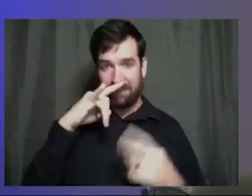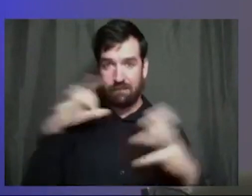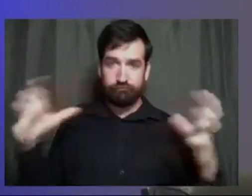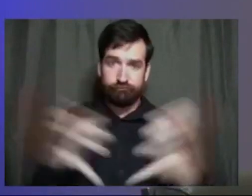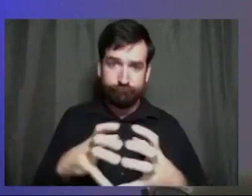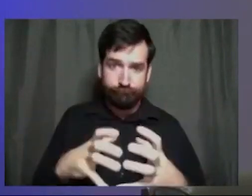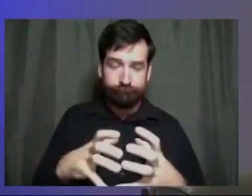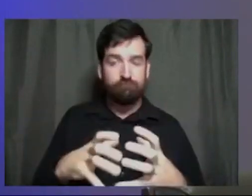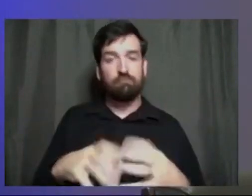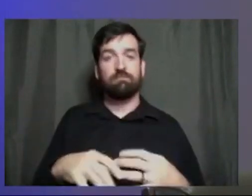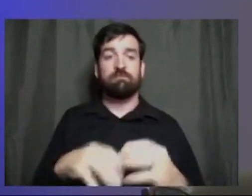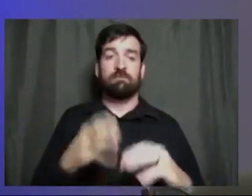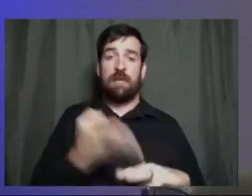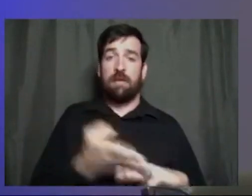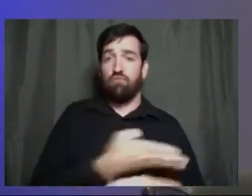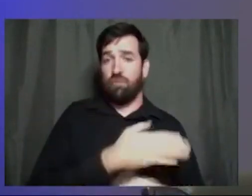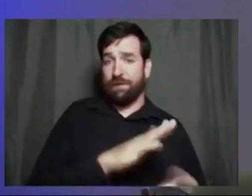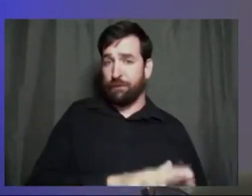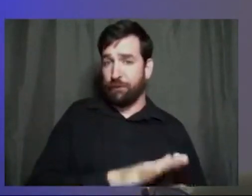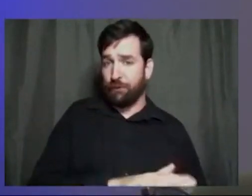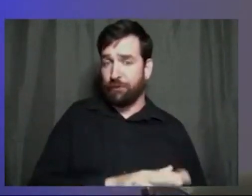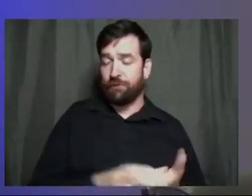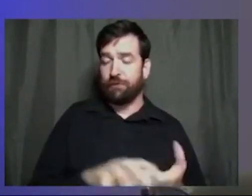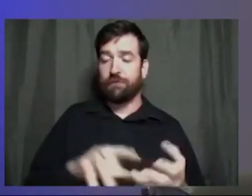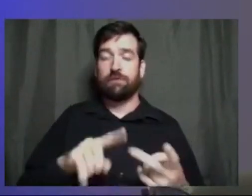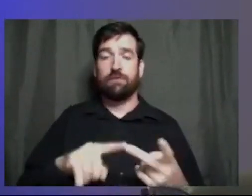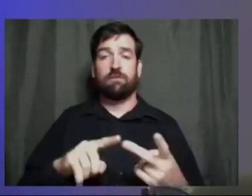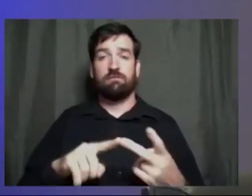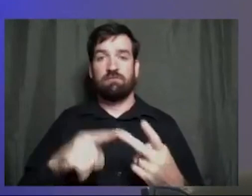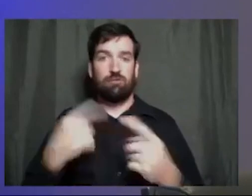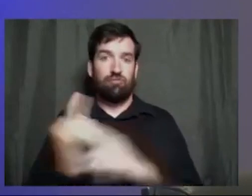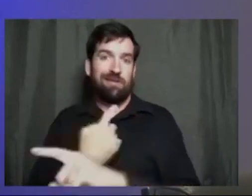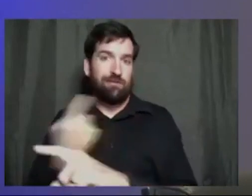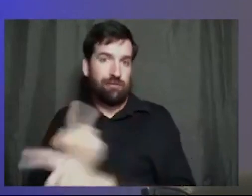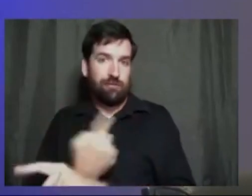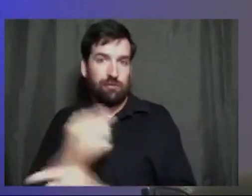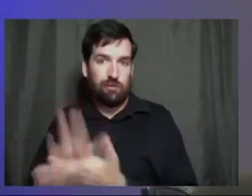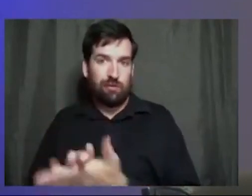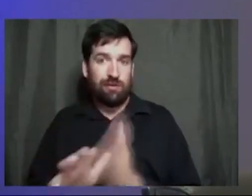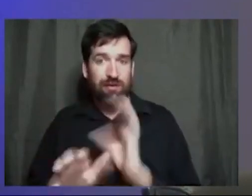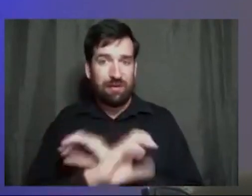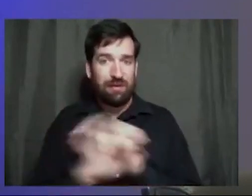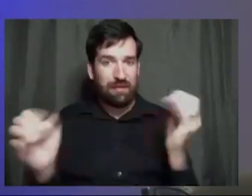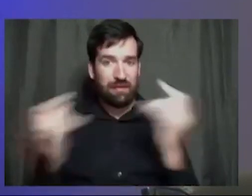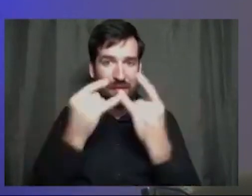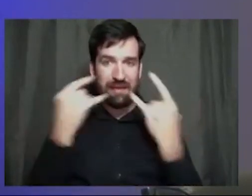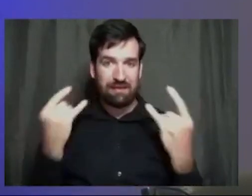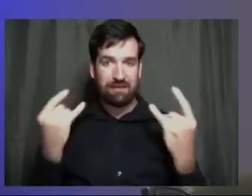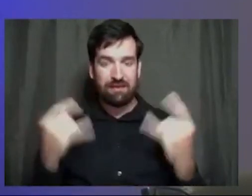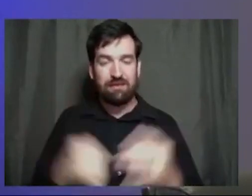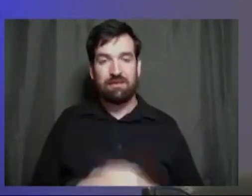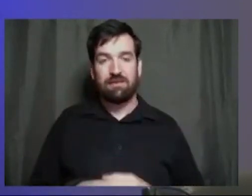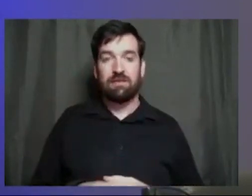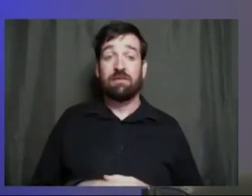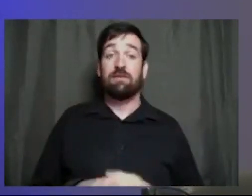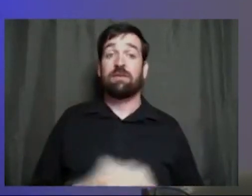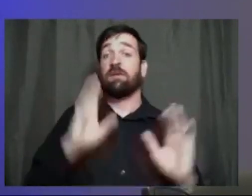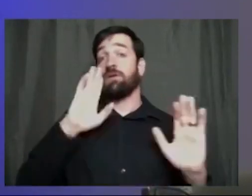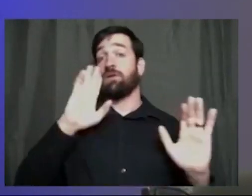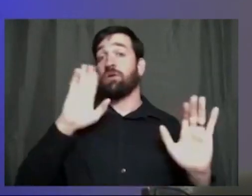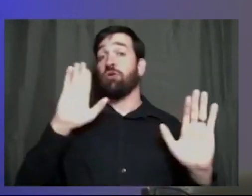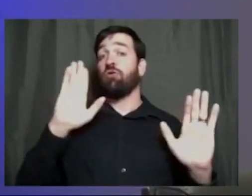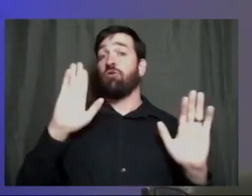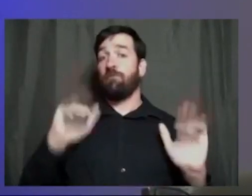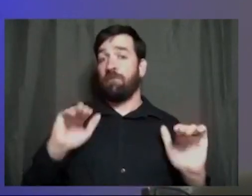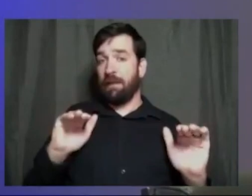it's preschool or it is regular school, and they're unmasked. So, hopefully